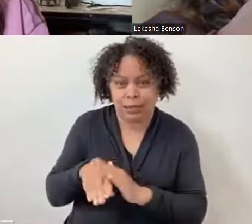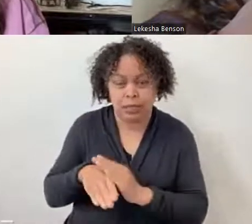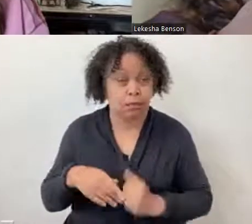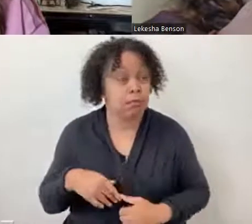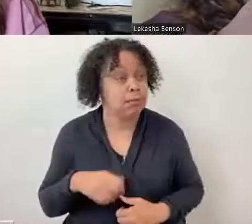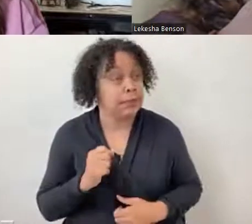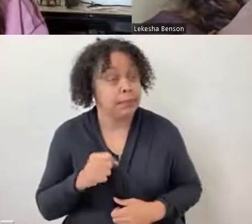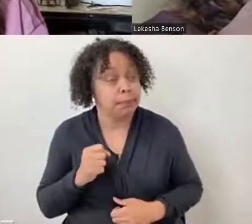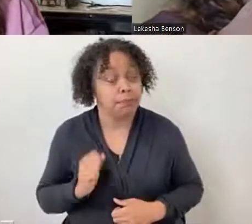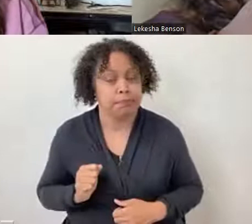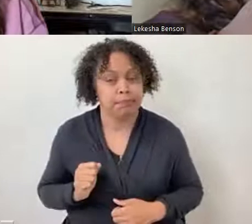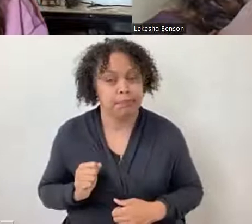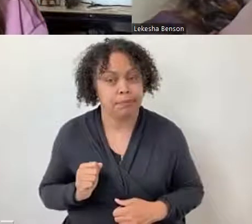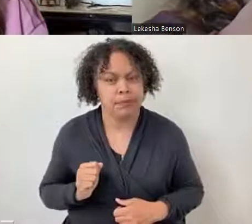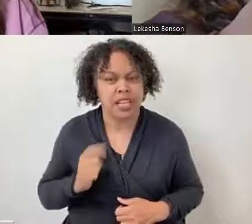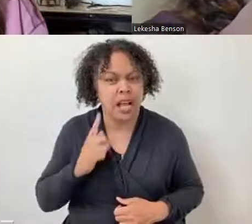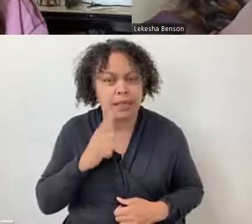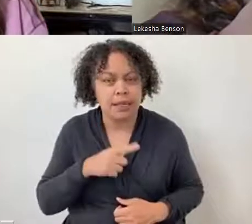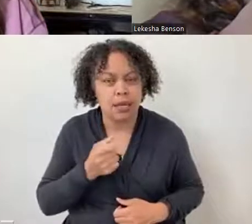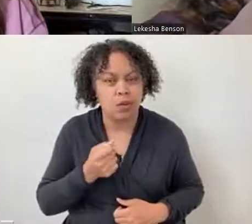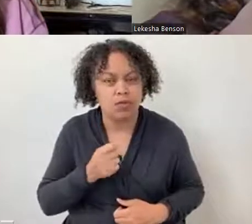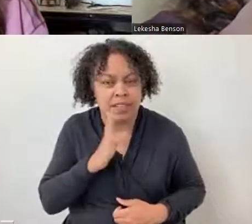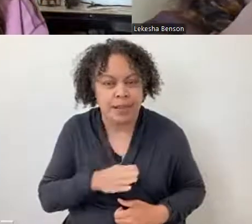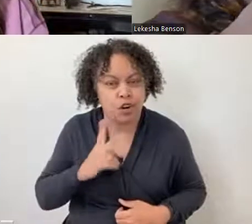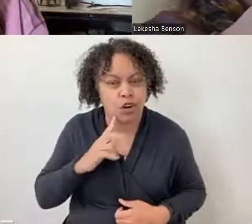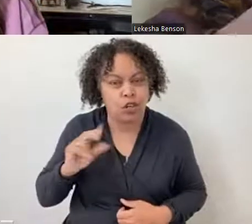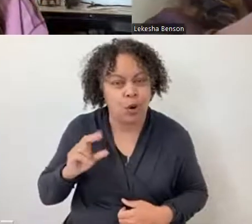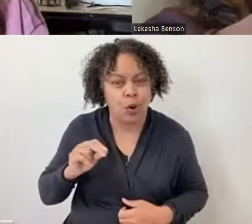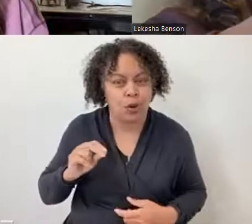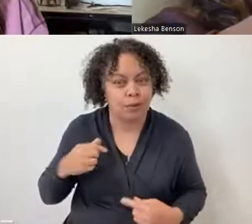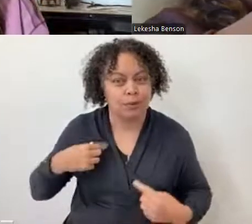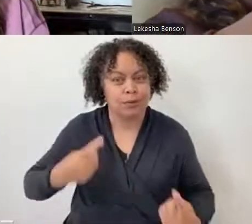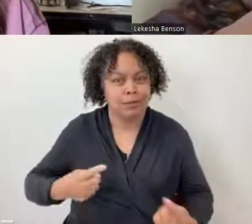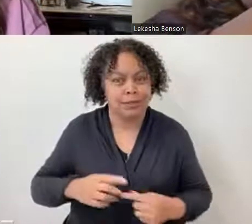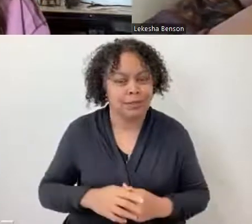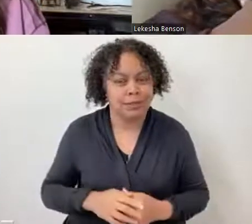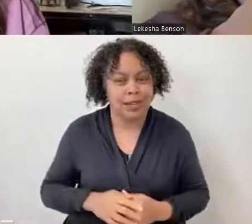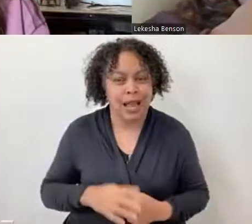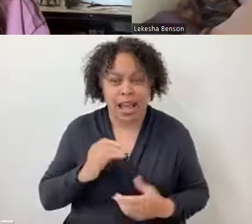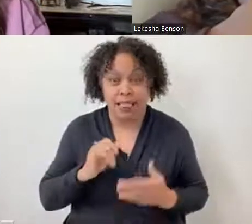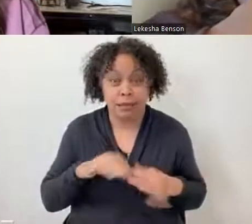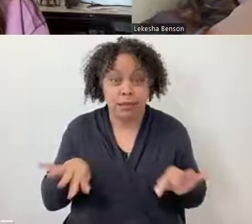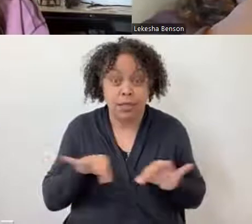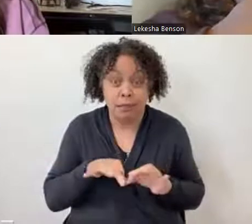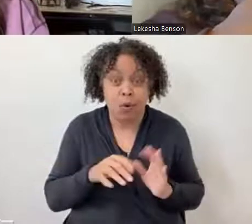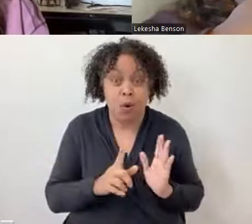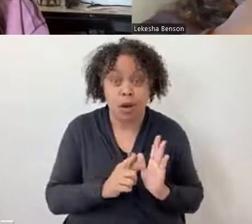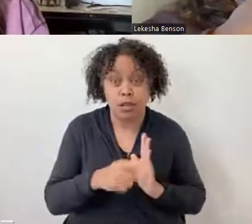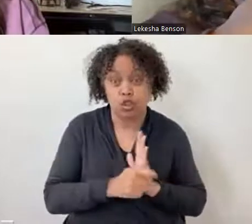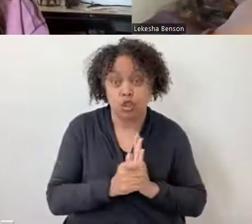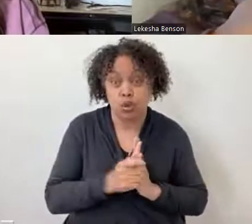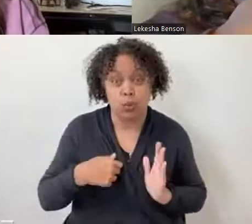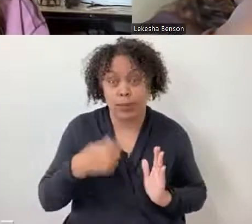yep. I don't think they heard no for a very long time. And then we're an important journal, but we said